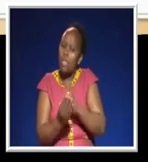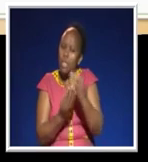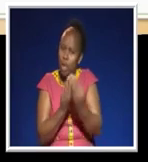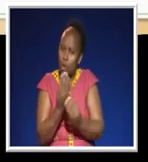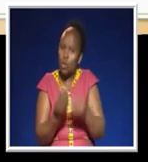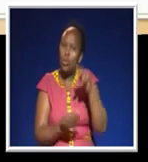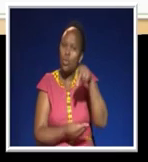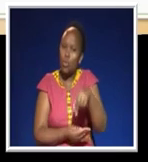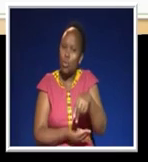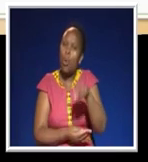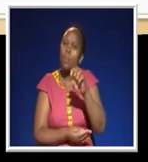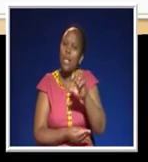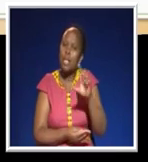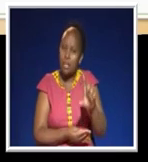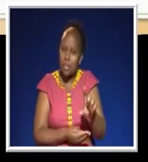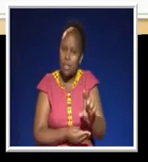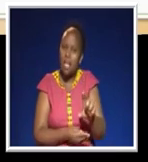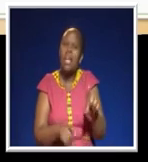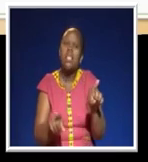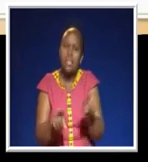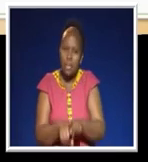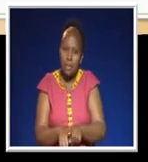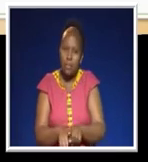part of the kitchen wastes.